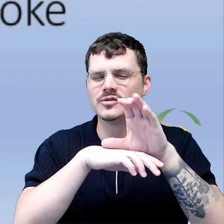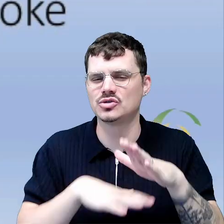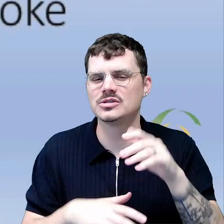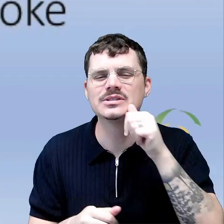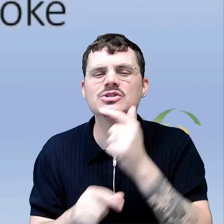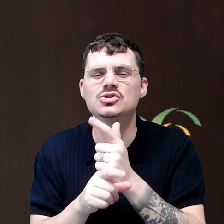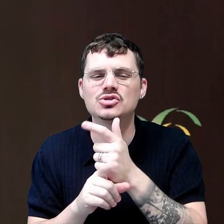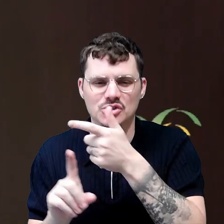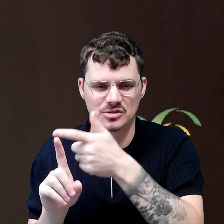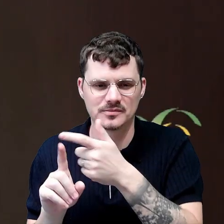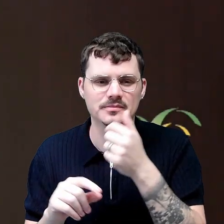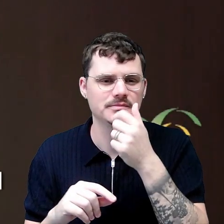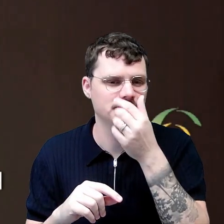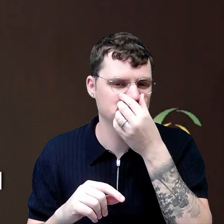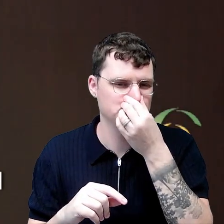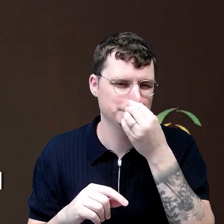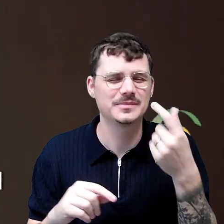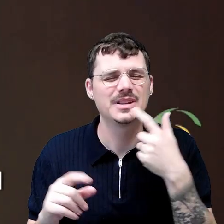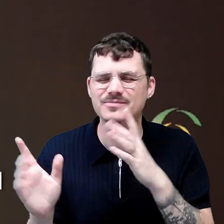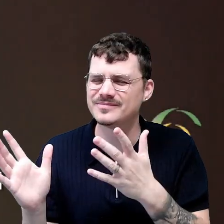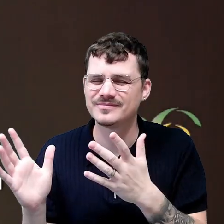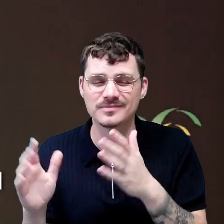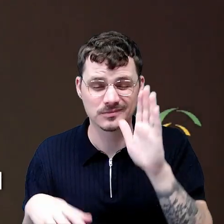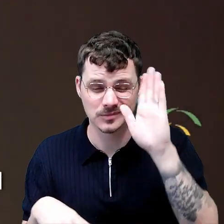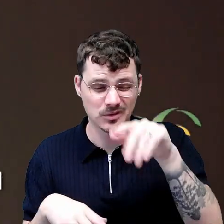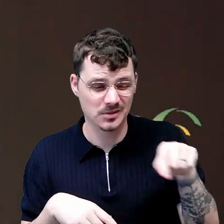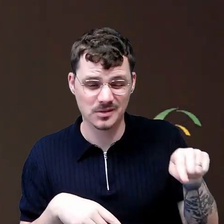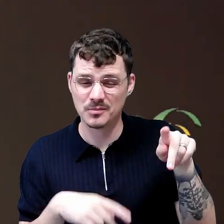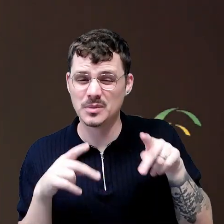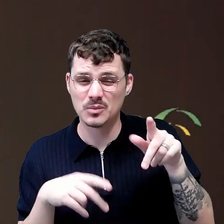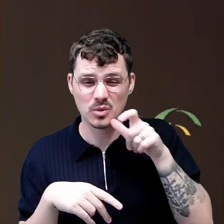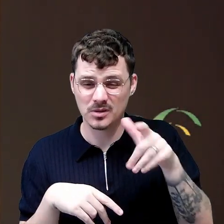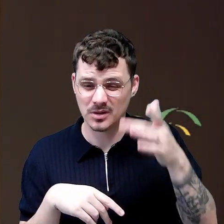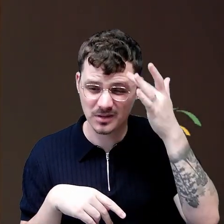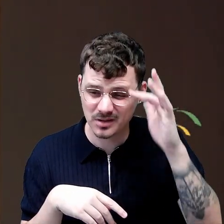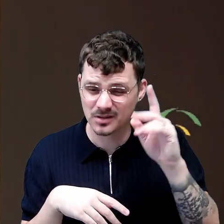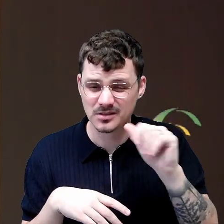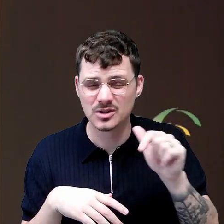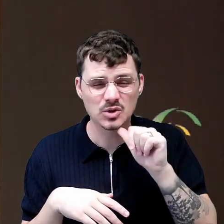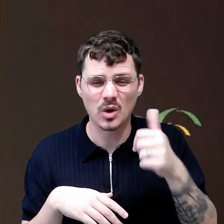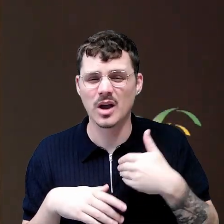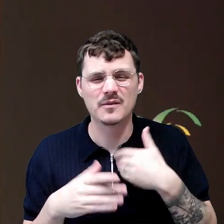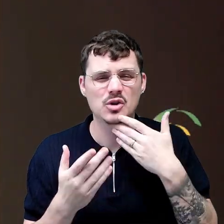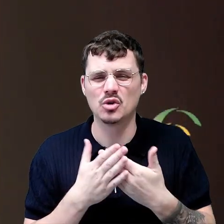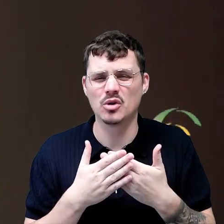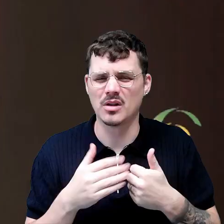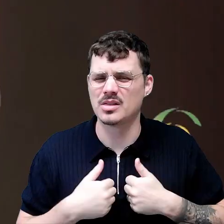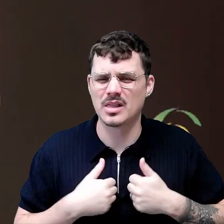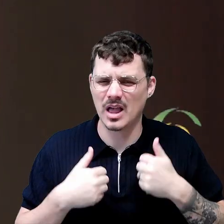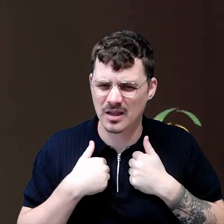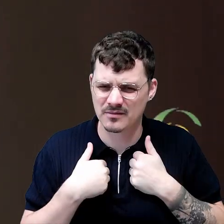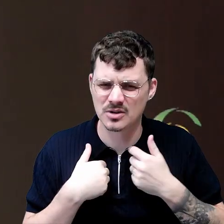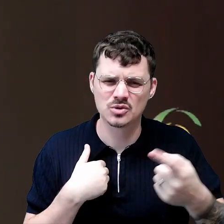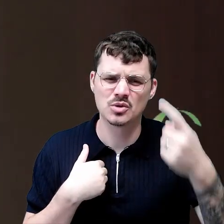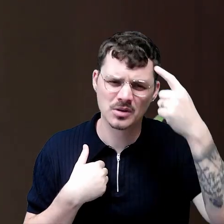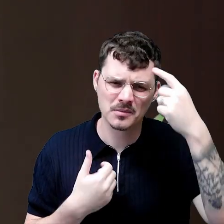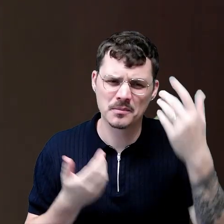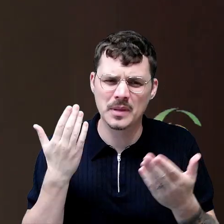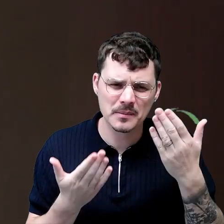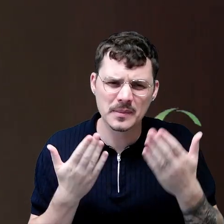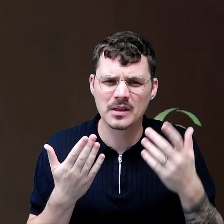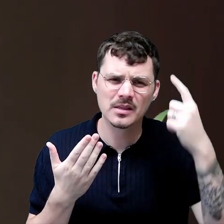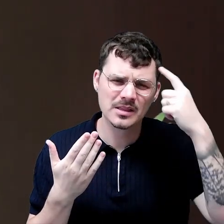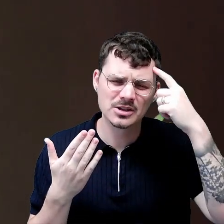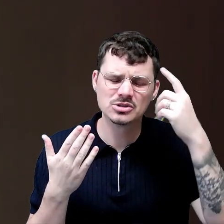her sister. People like this don't really have any kind of life anyway. Don't you think it would be kinder to just let